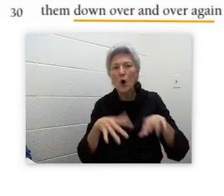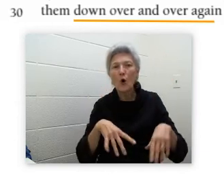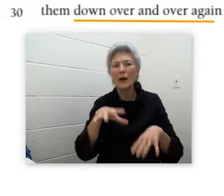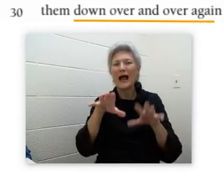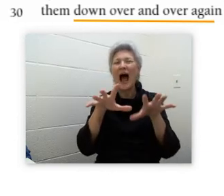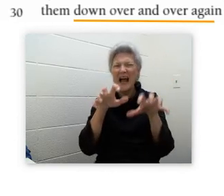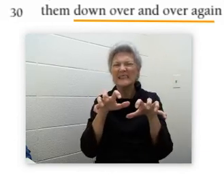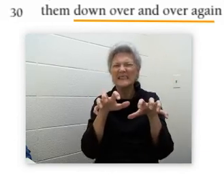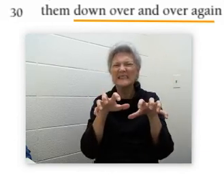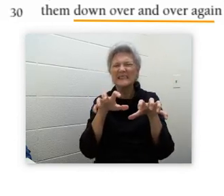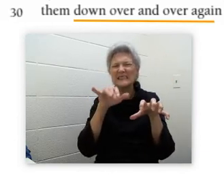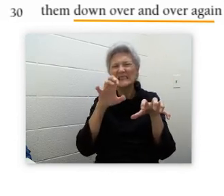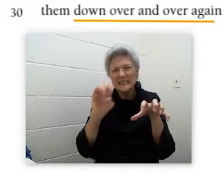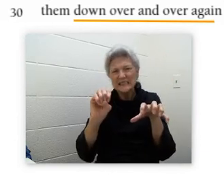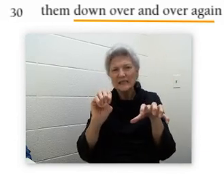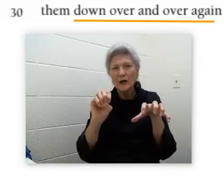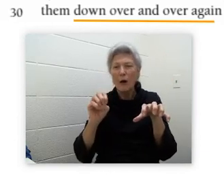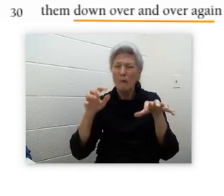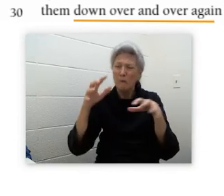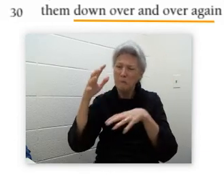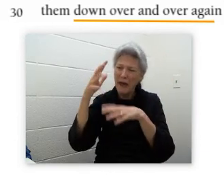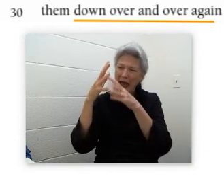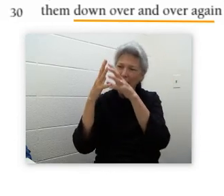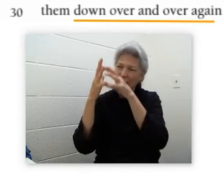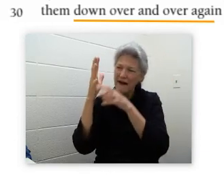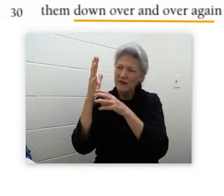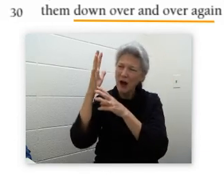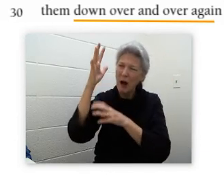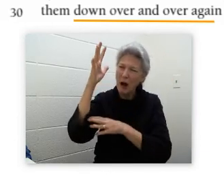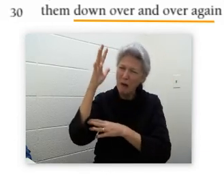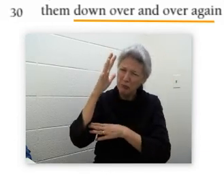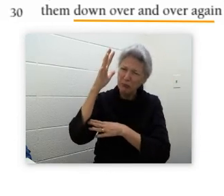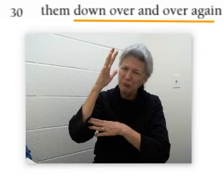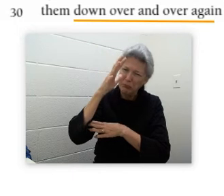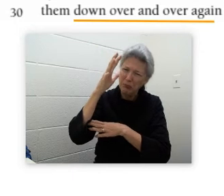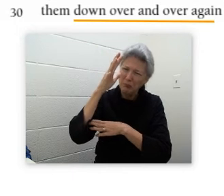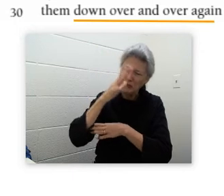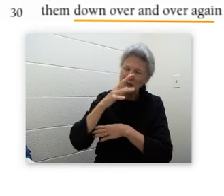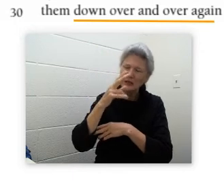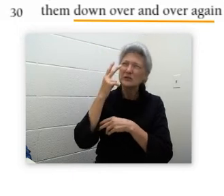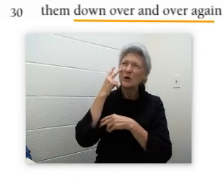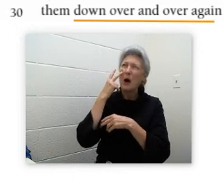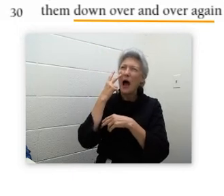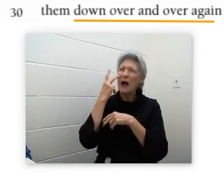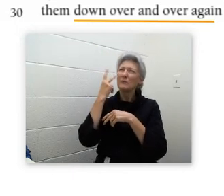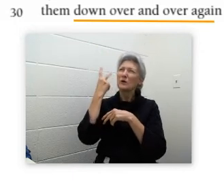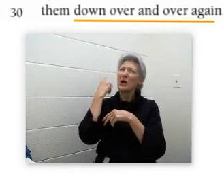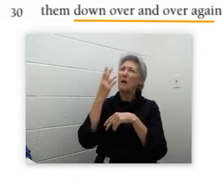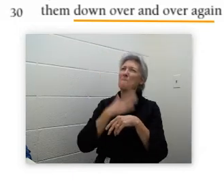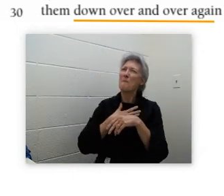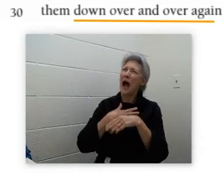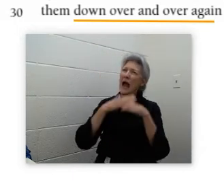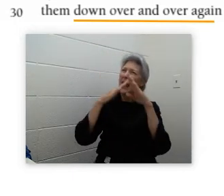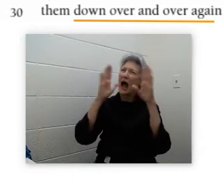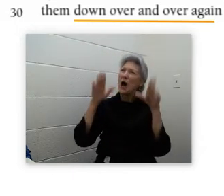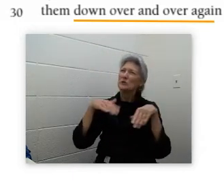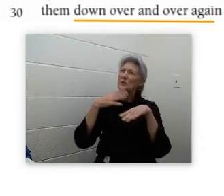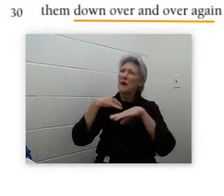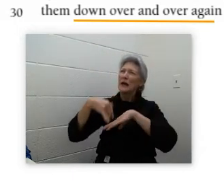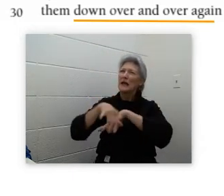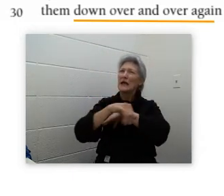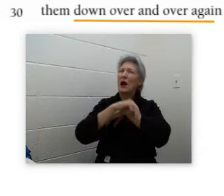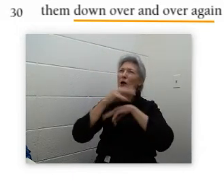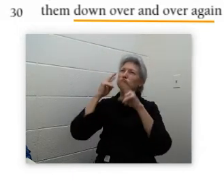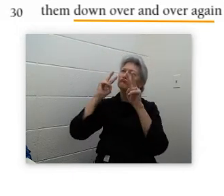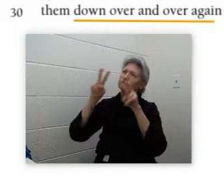them. So I'm just picturing maybe observations I might have seen in my own backyard. Sometimes when we get very